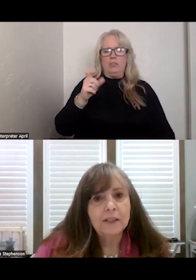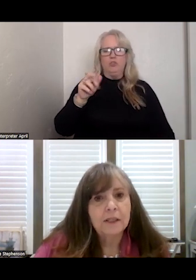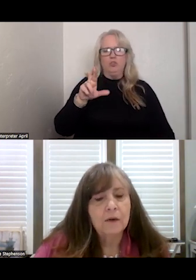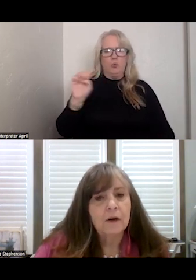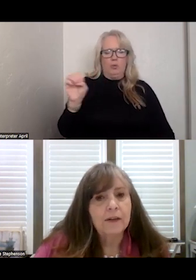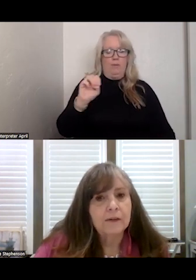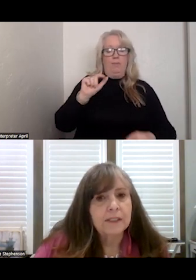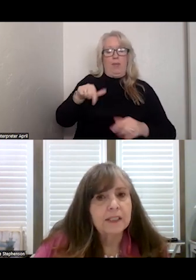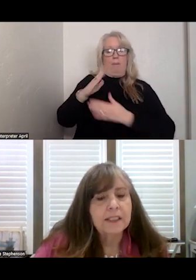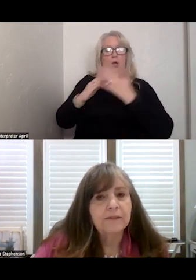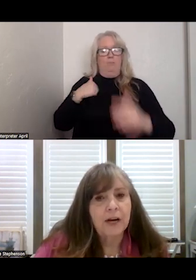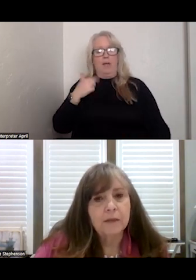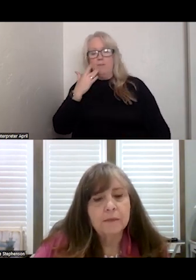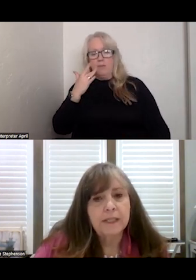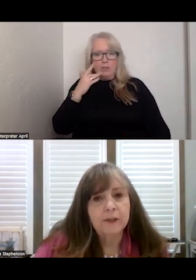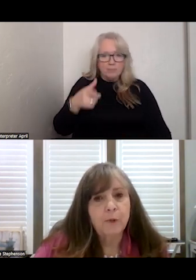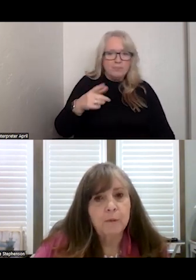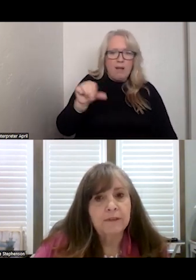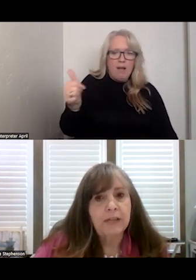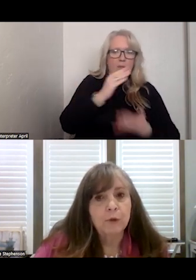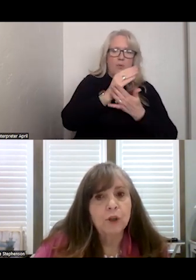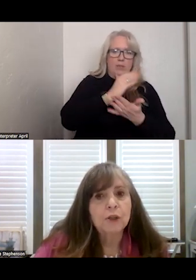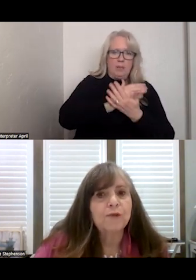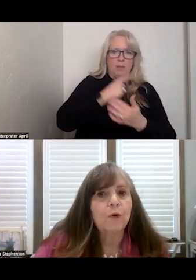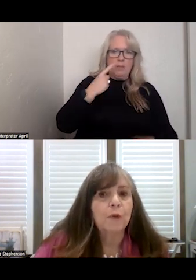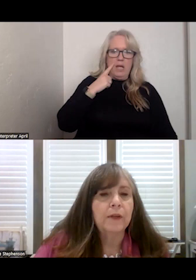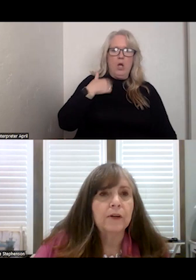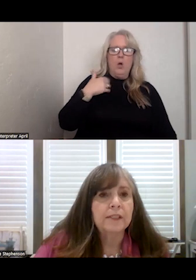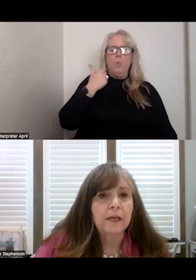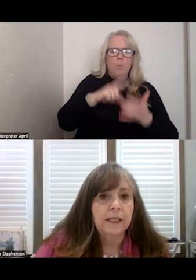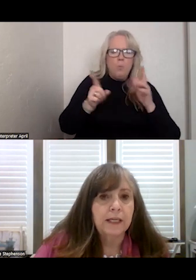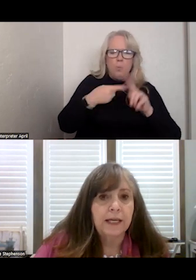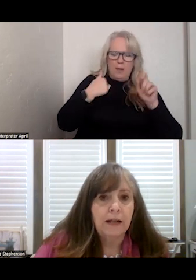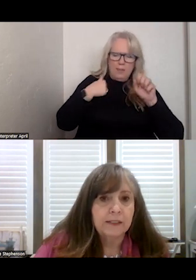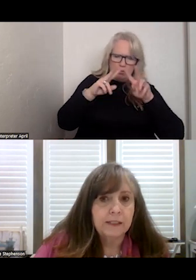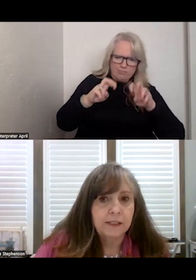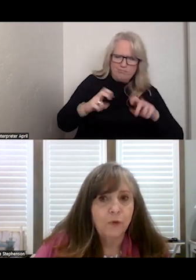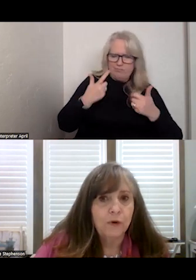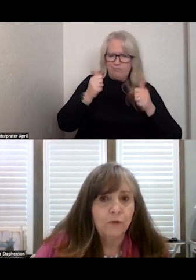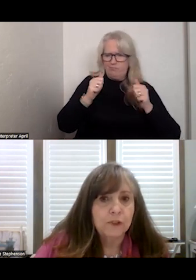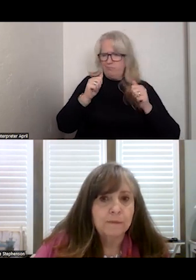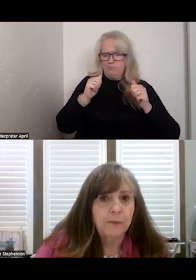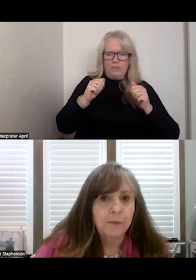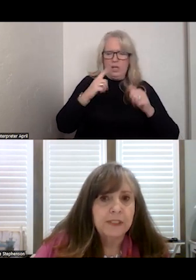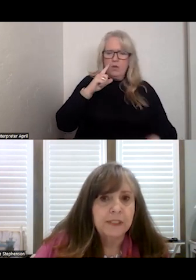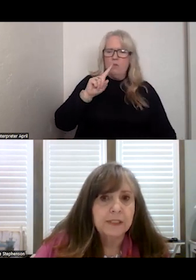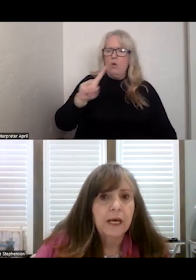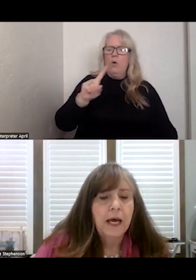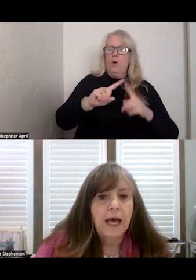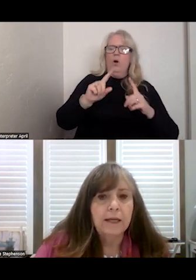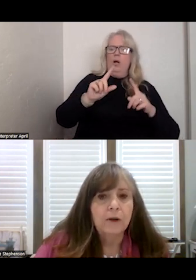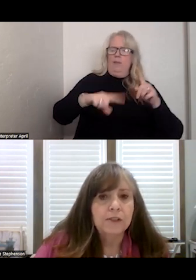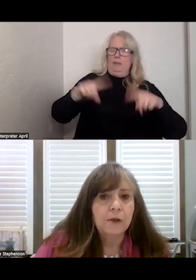And also, there is a list of items that the Department of Labor looks for when they're conducting an analysis for enforcement